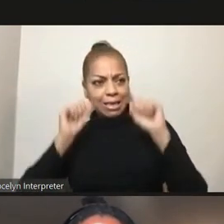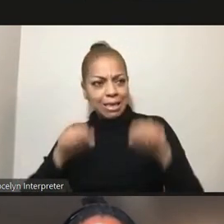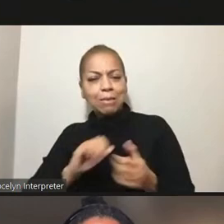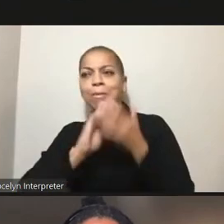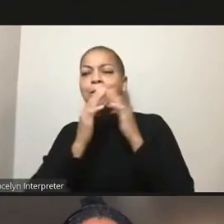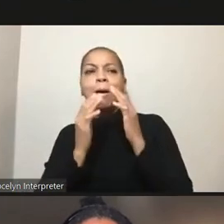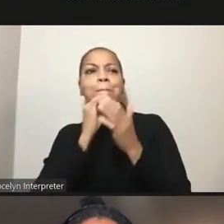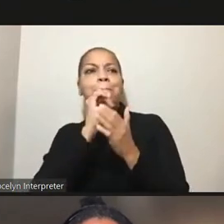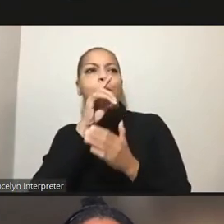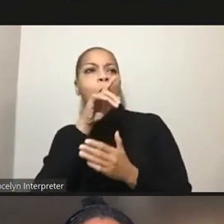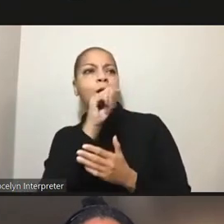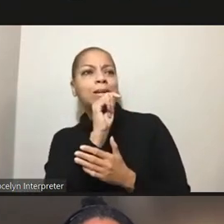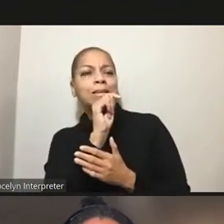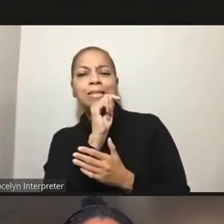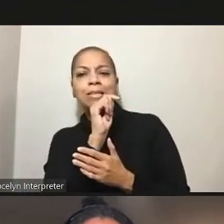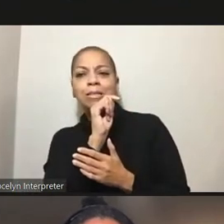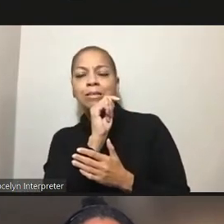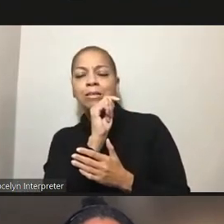And yet,